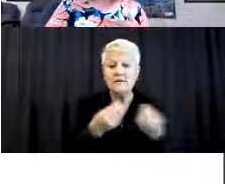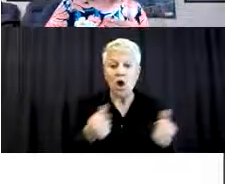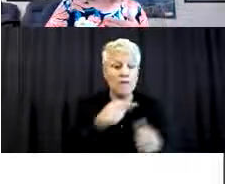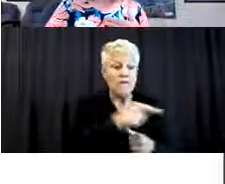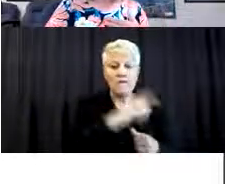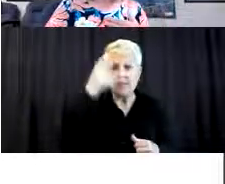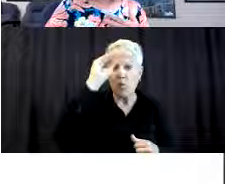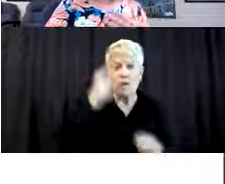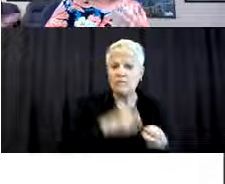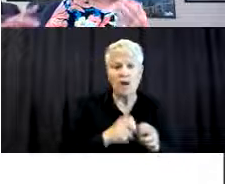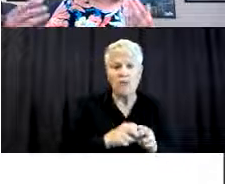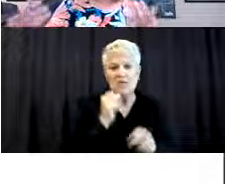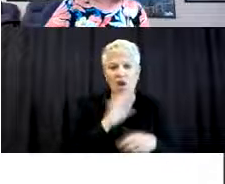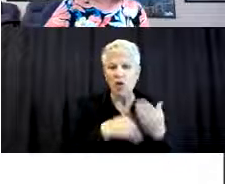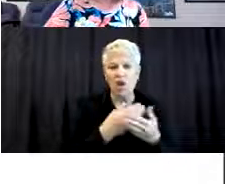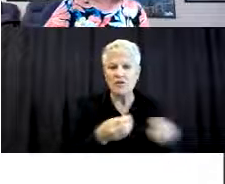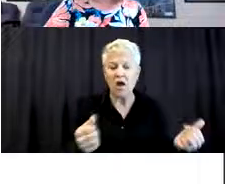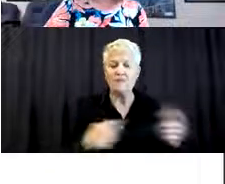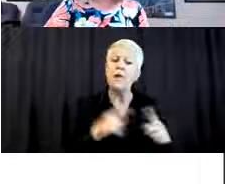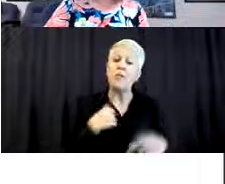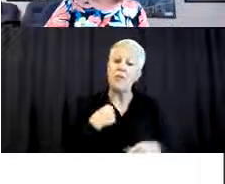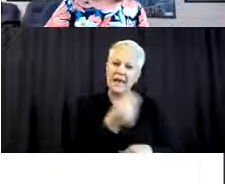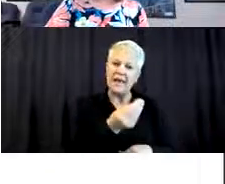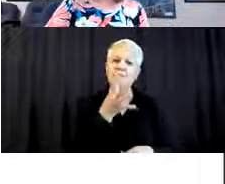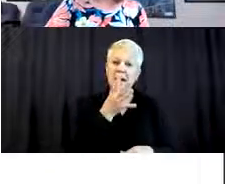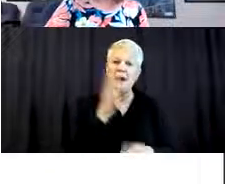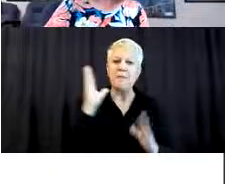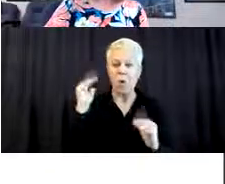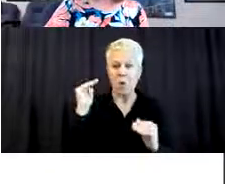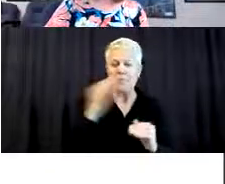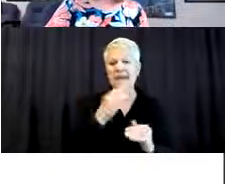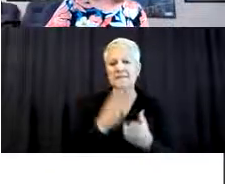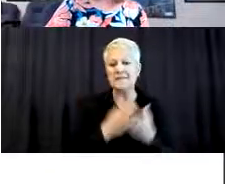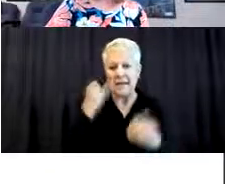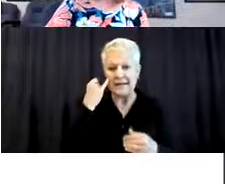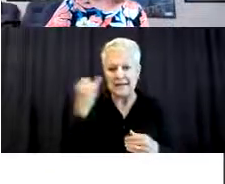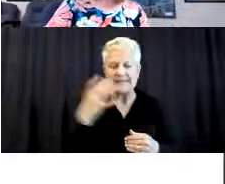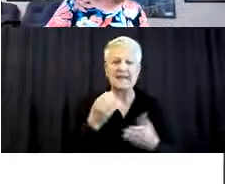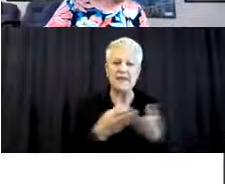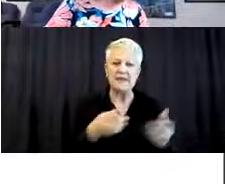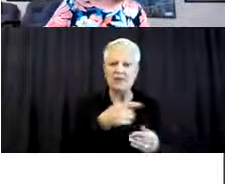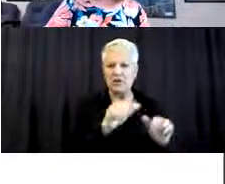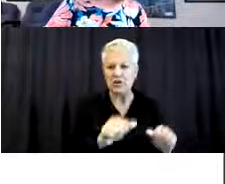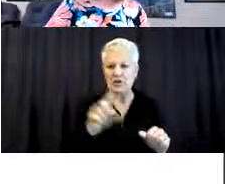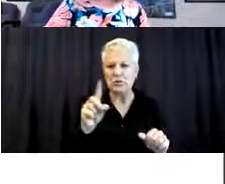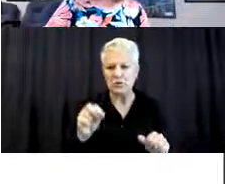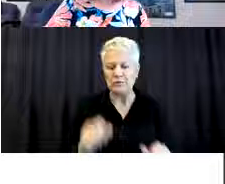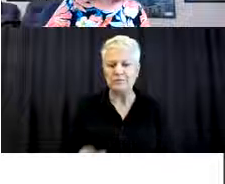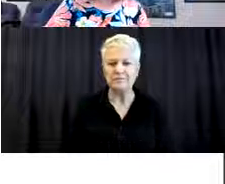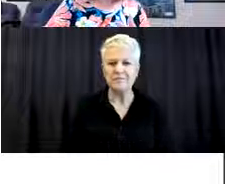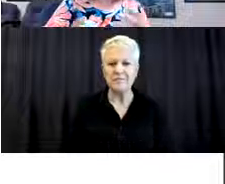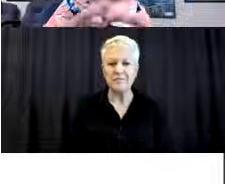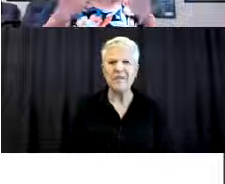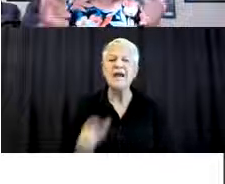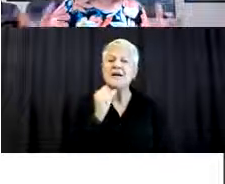guy's problems, but we did give mom some hope and some ideas and some things that she could do. So let's